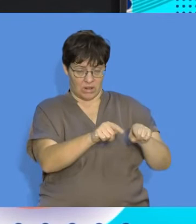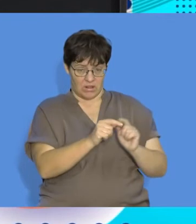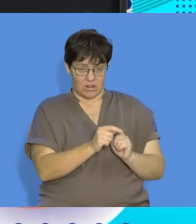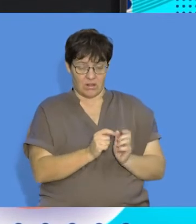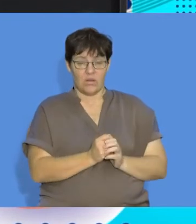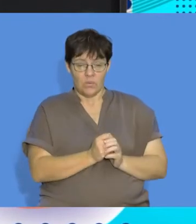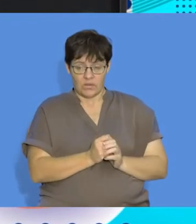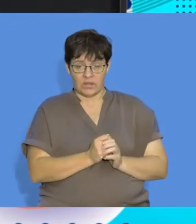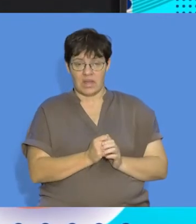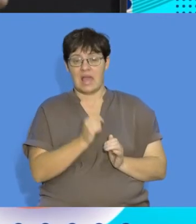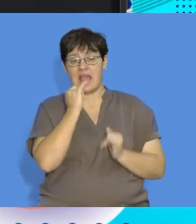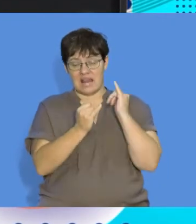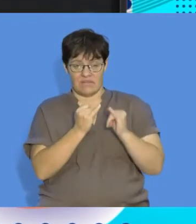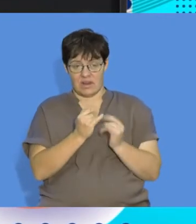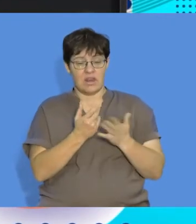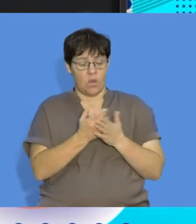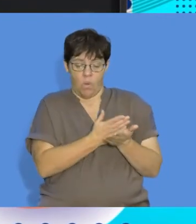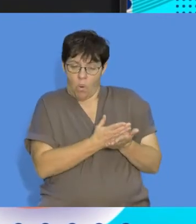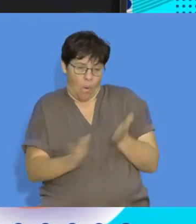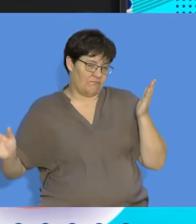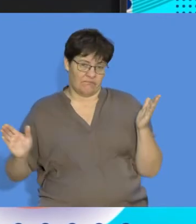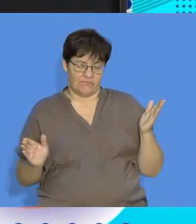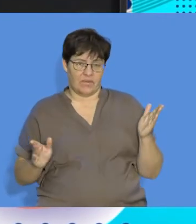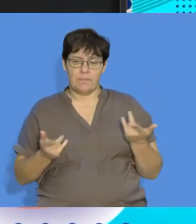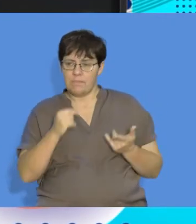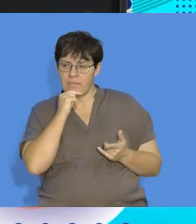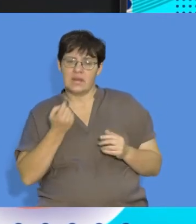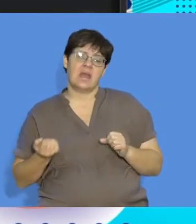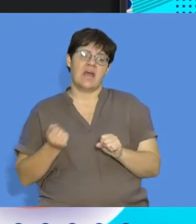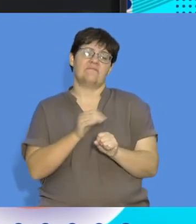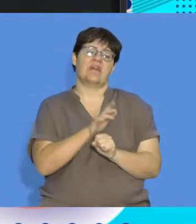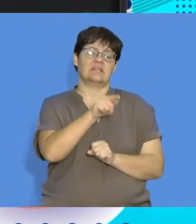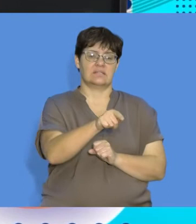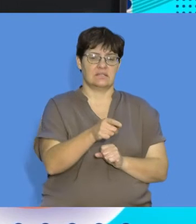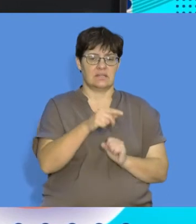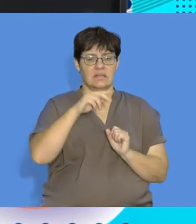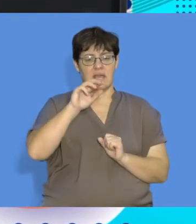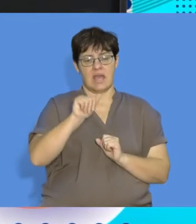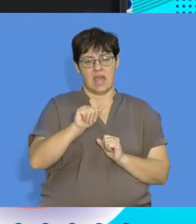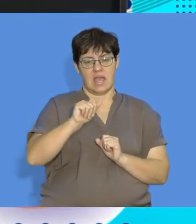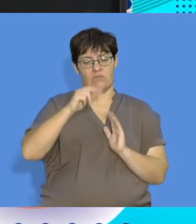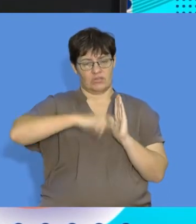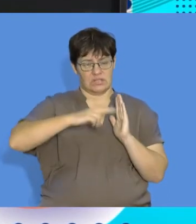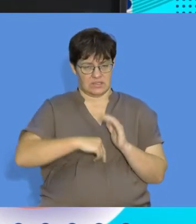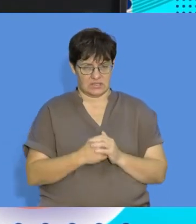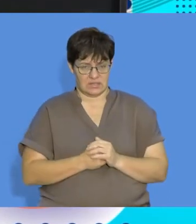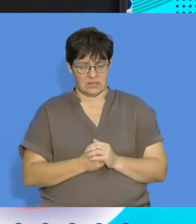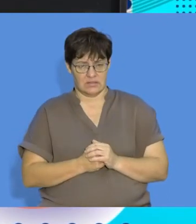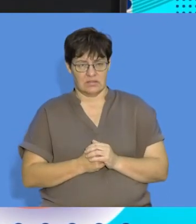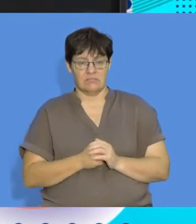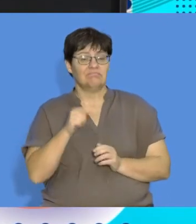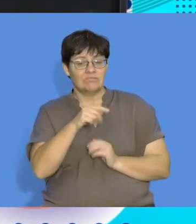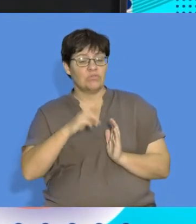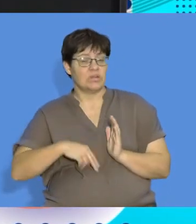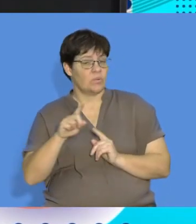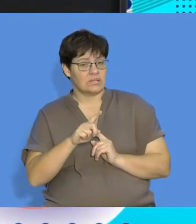11 ohms, now it's no longer part of the circuit. How does that affect the ammeter reading? Now the reading of the ammeter is based on